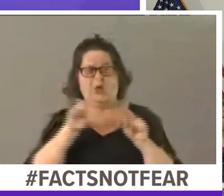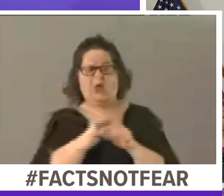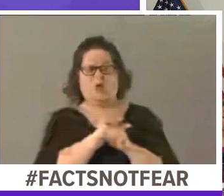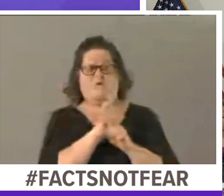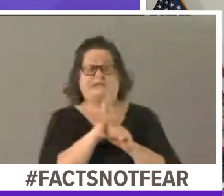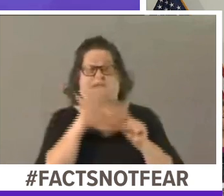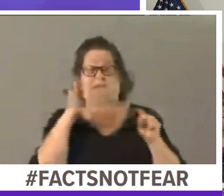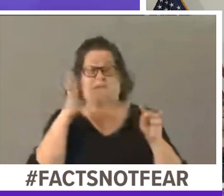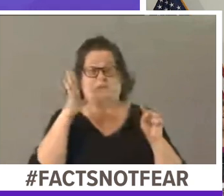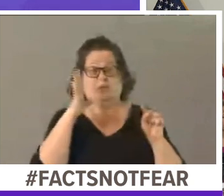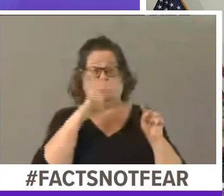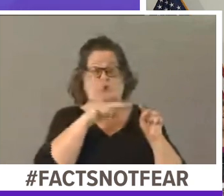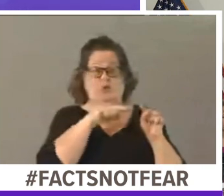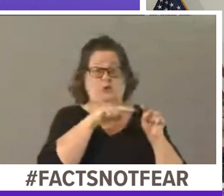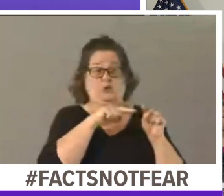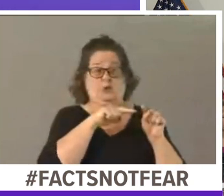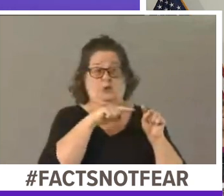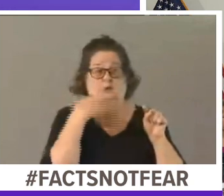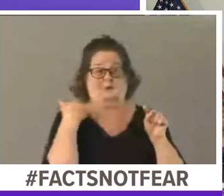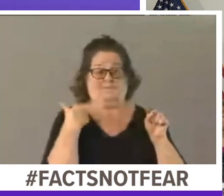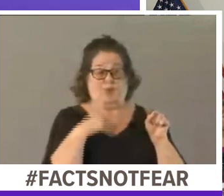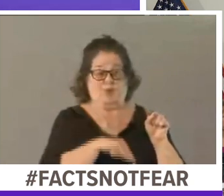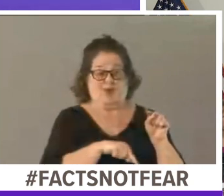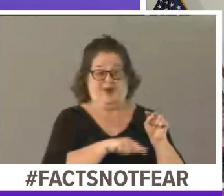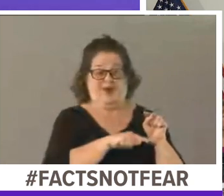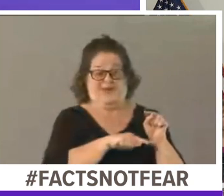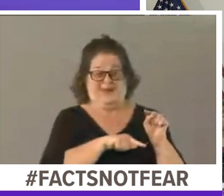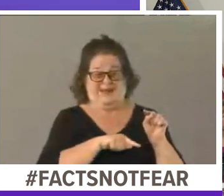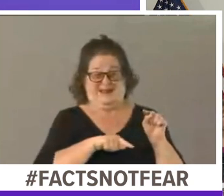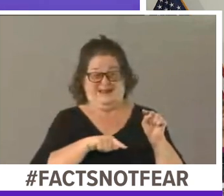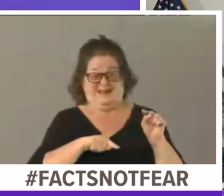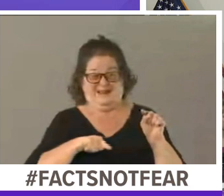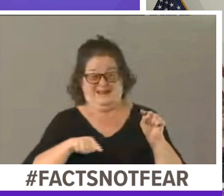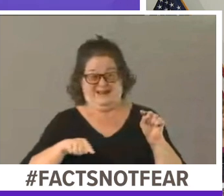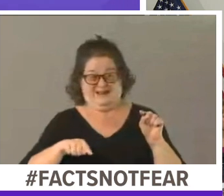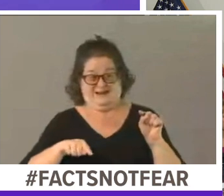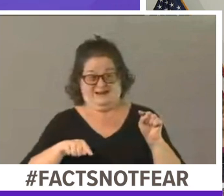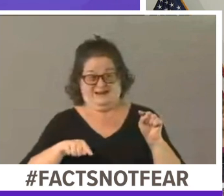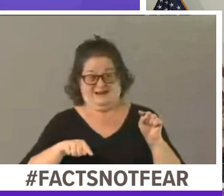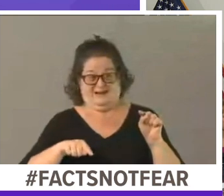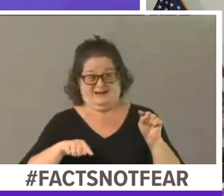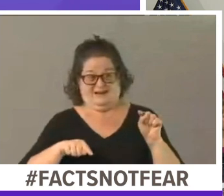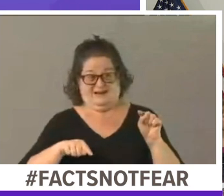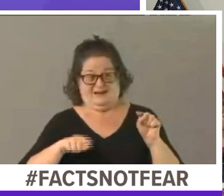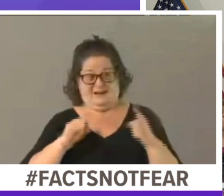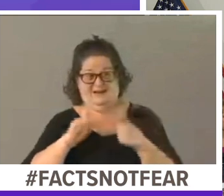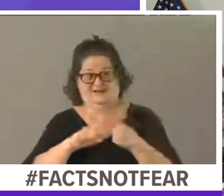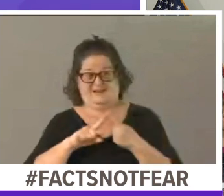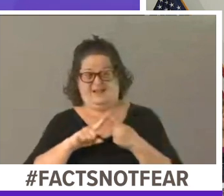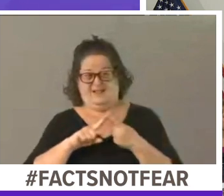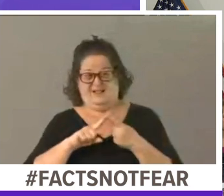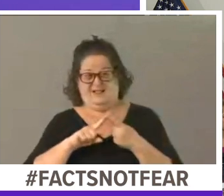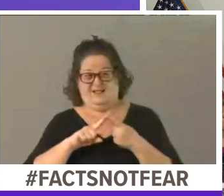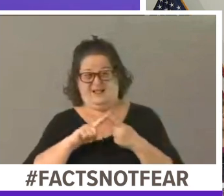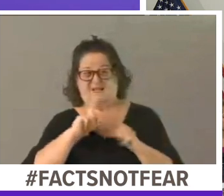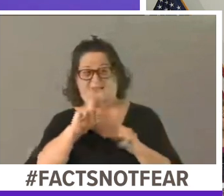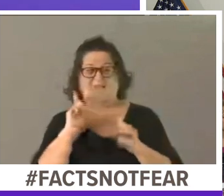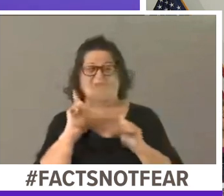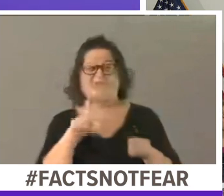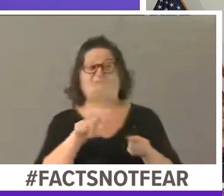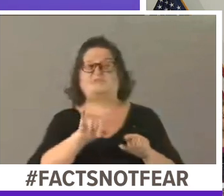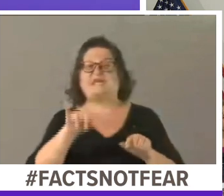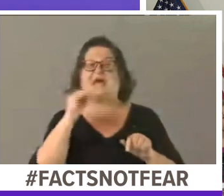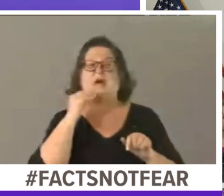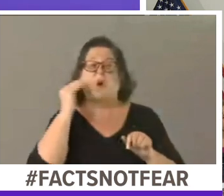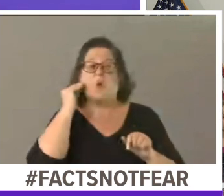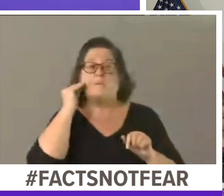was flat. All the way up and including to the stay-at-home order. The flu has behaved like